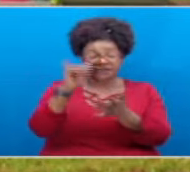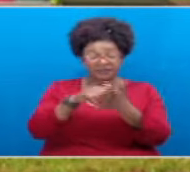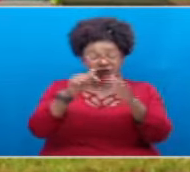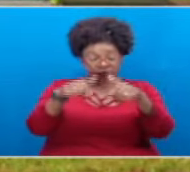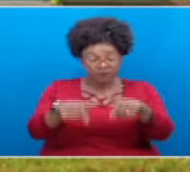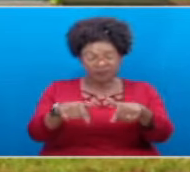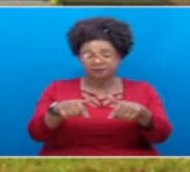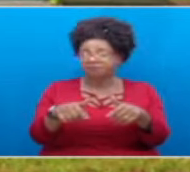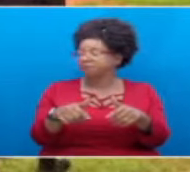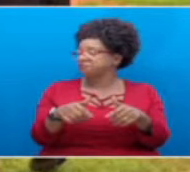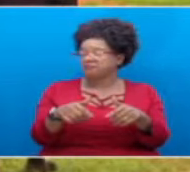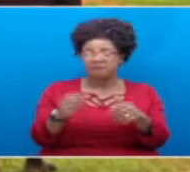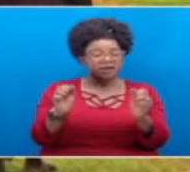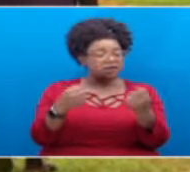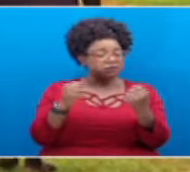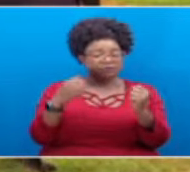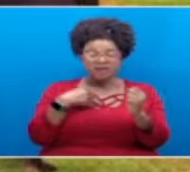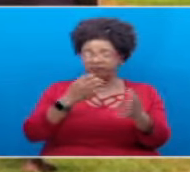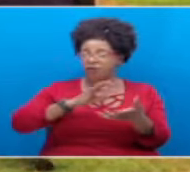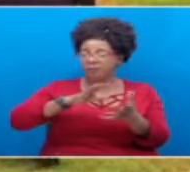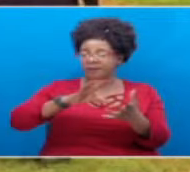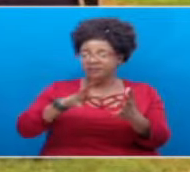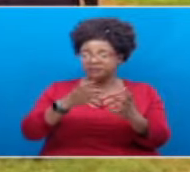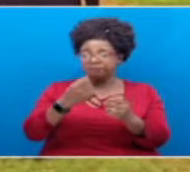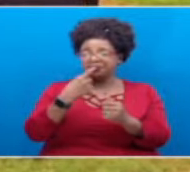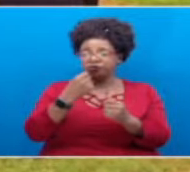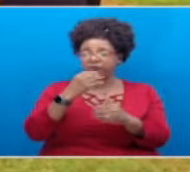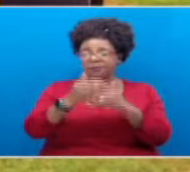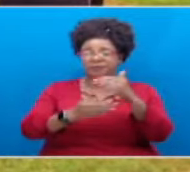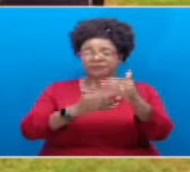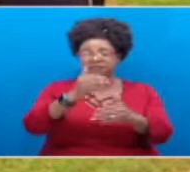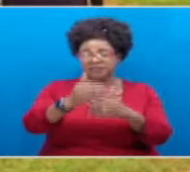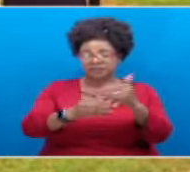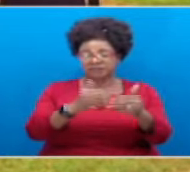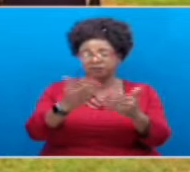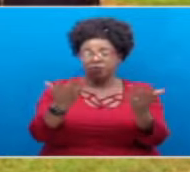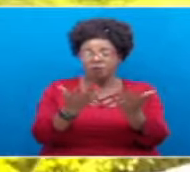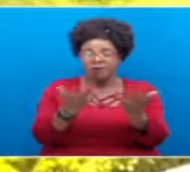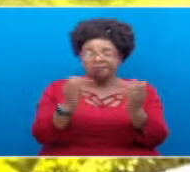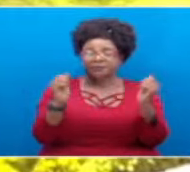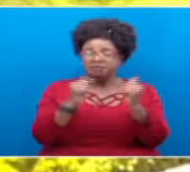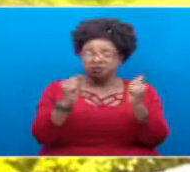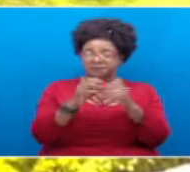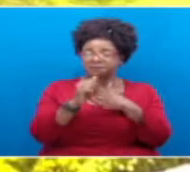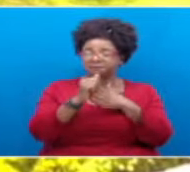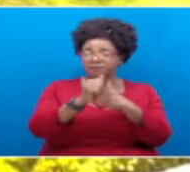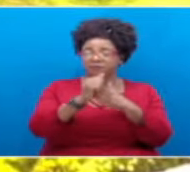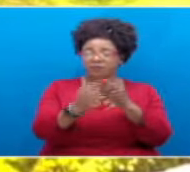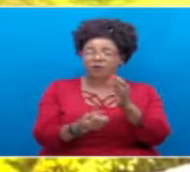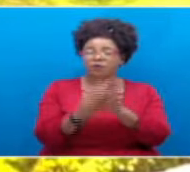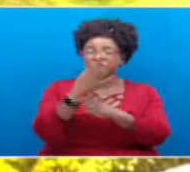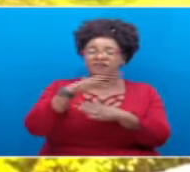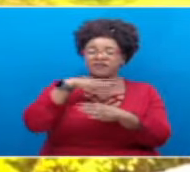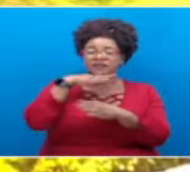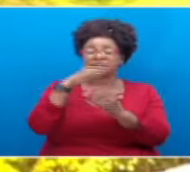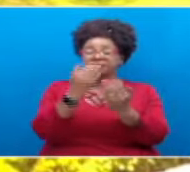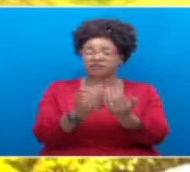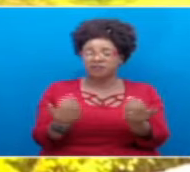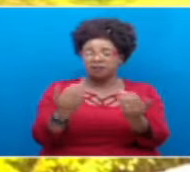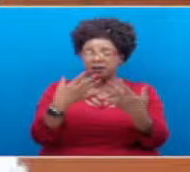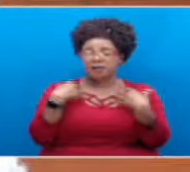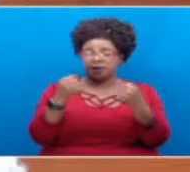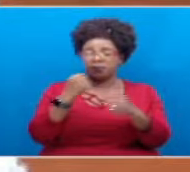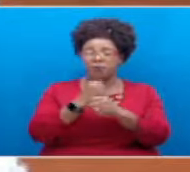cannot cope with complicated medical procedures. And here, where malaria is the leading cause of death in children, health workers